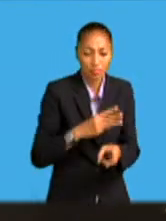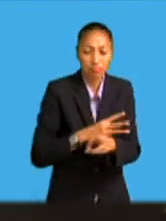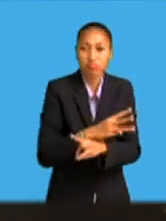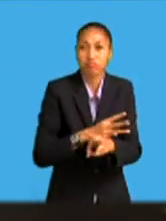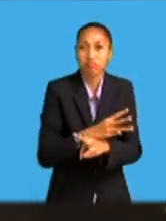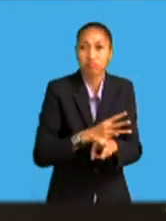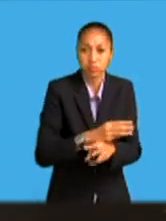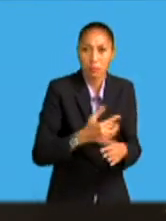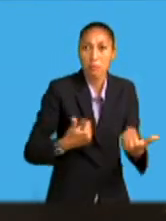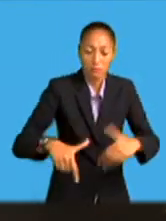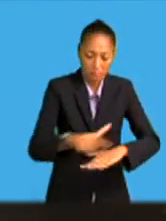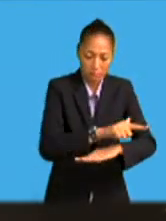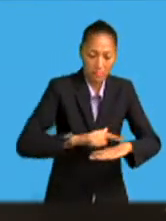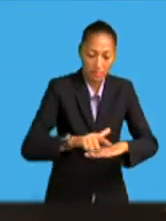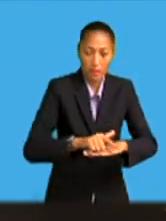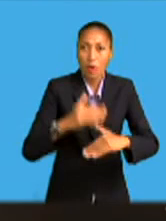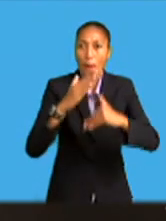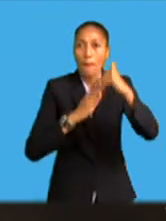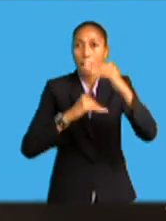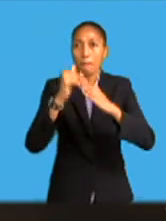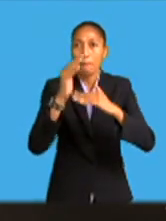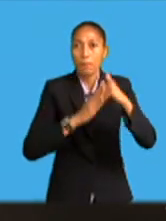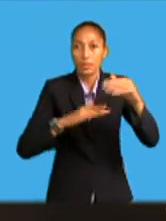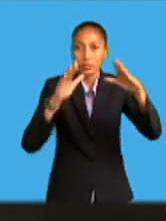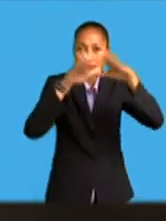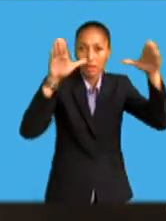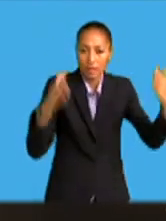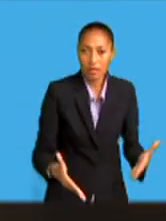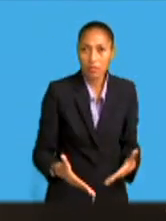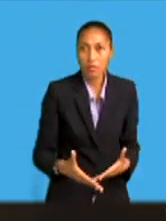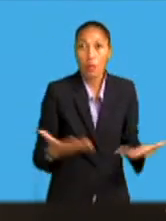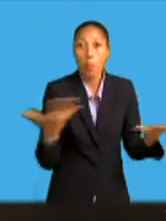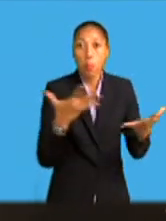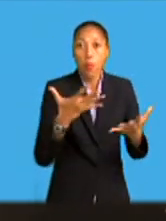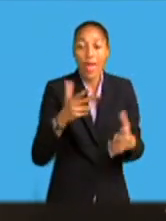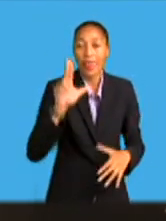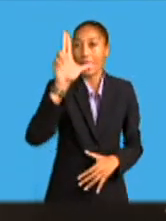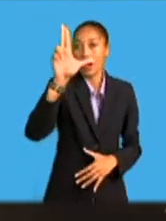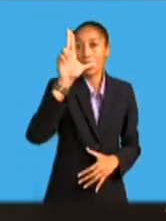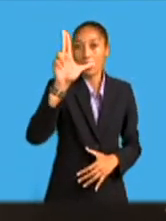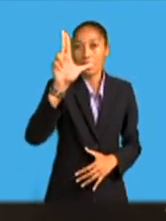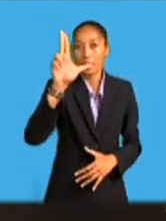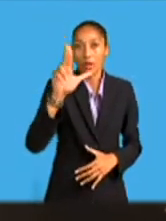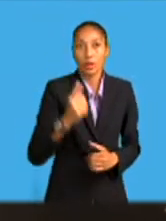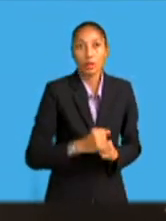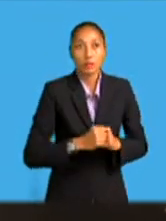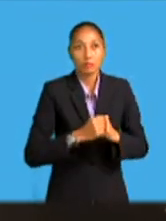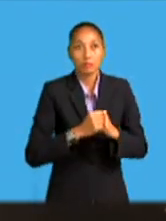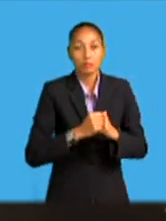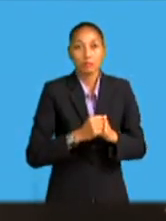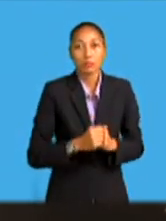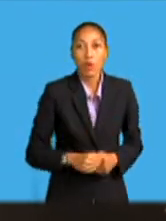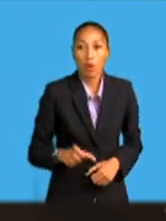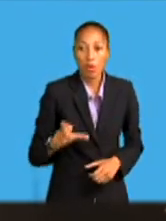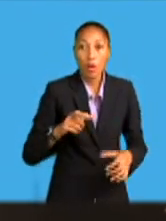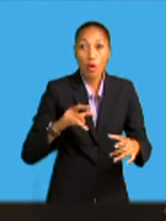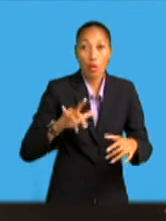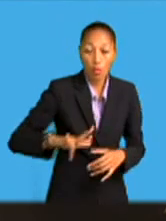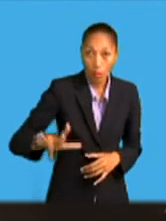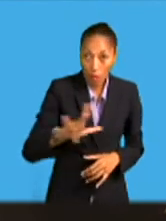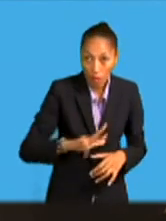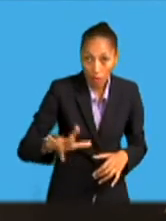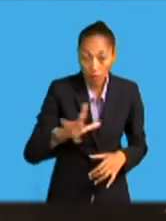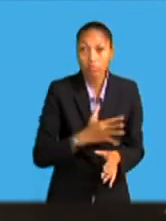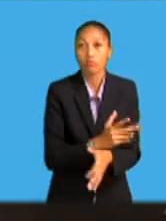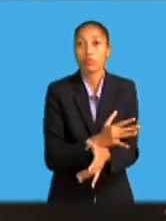to sufficiently build 60 houses in Wanamalabu, Yagata, Boa, Koro,